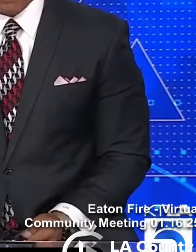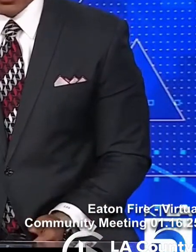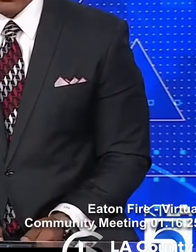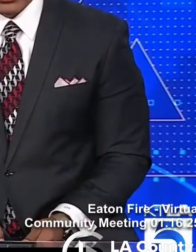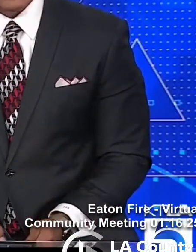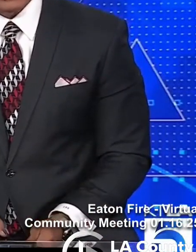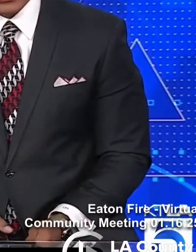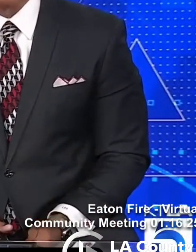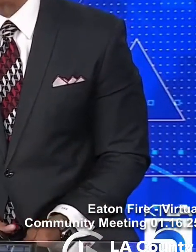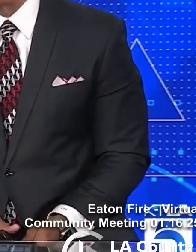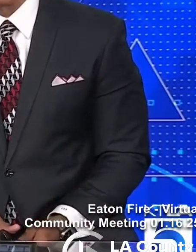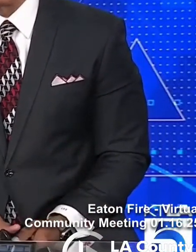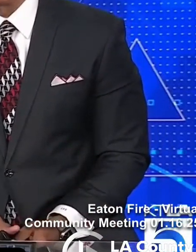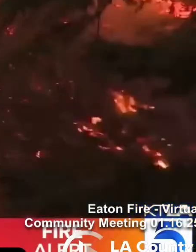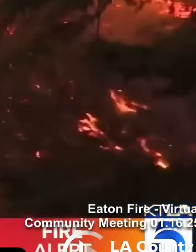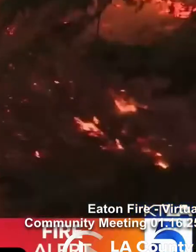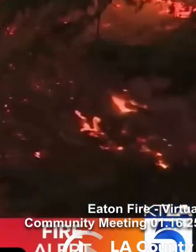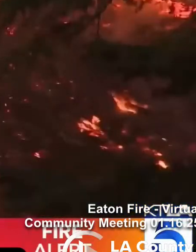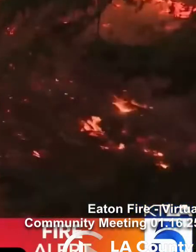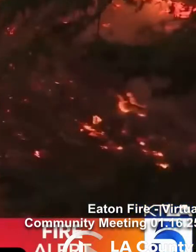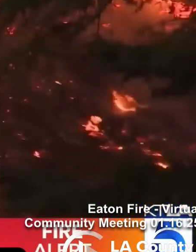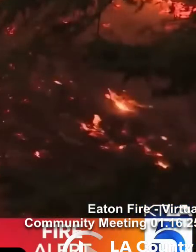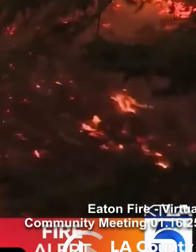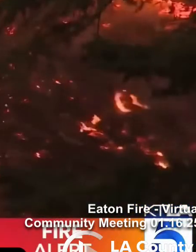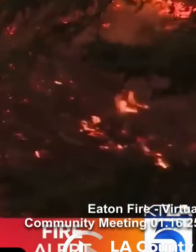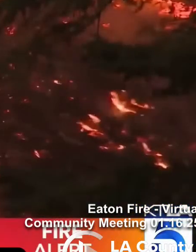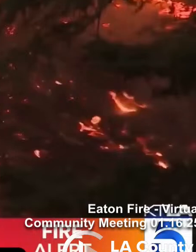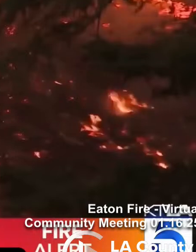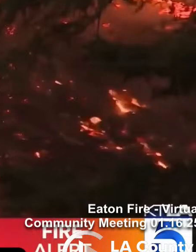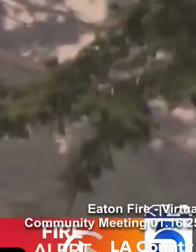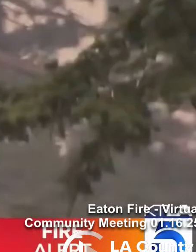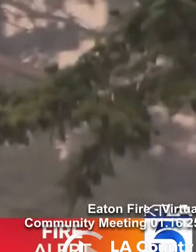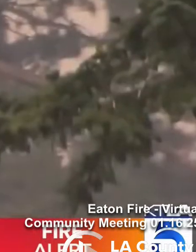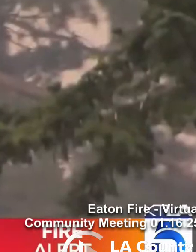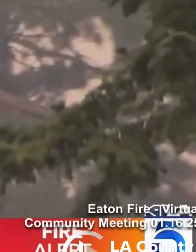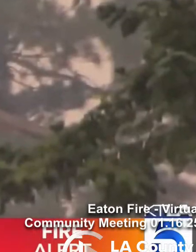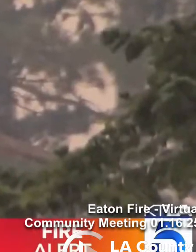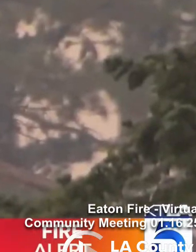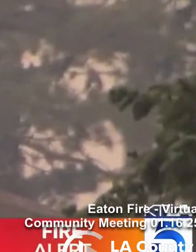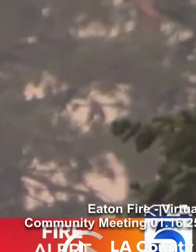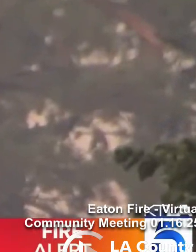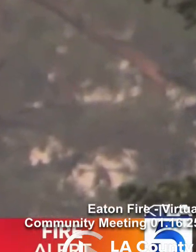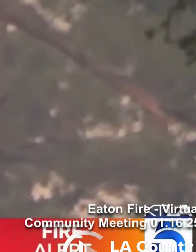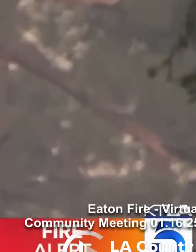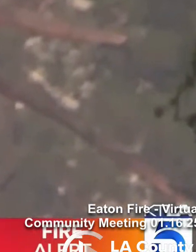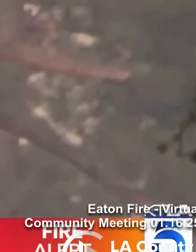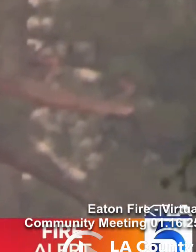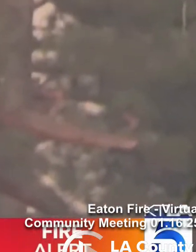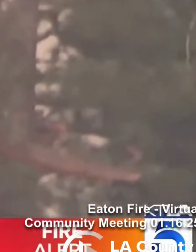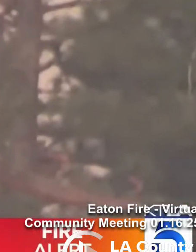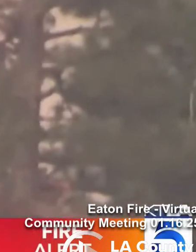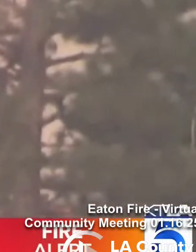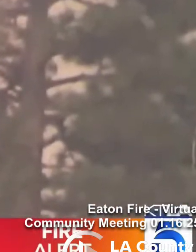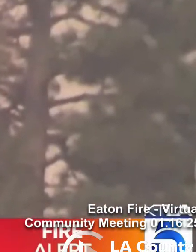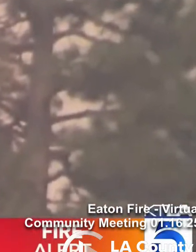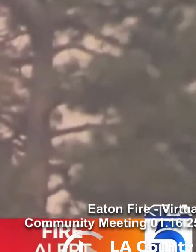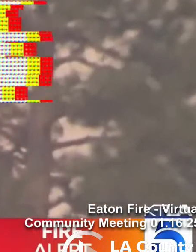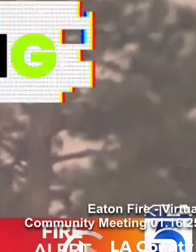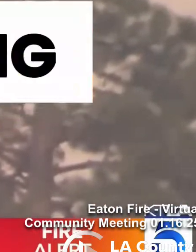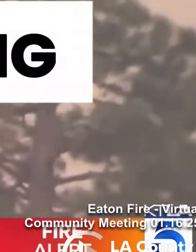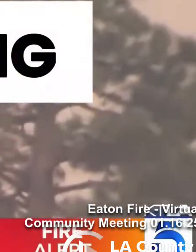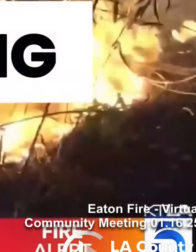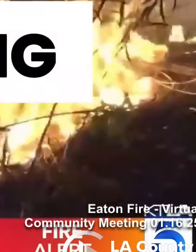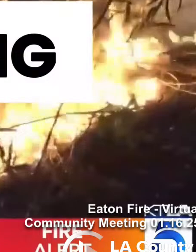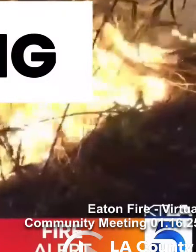active fire in California. When businesses excessively raise prices during and after an emergency, it may be considered